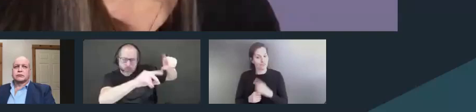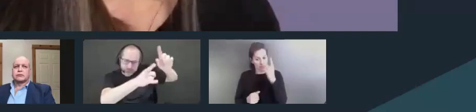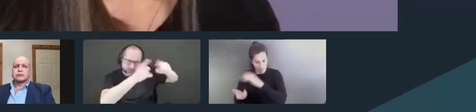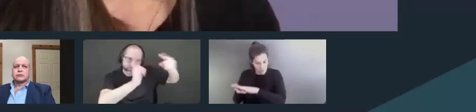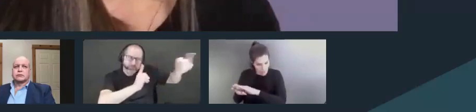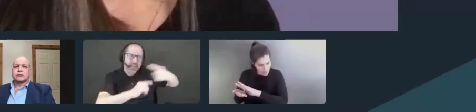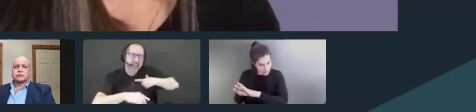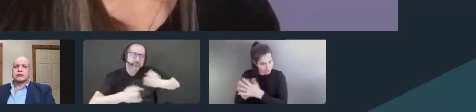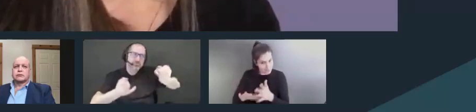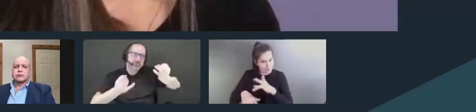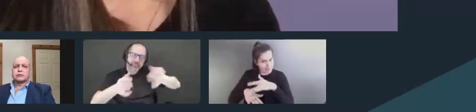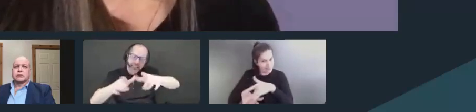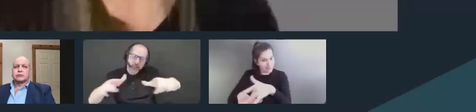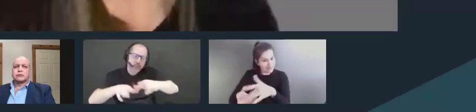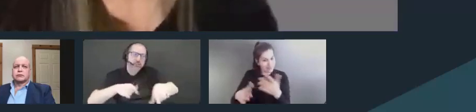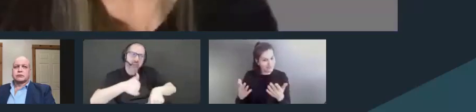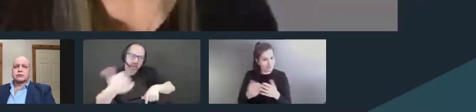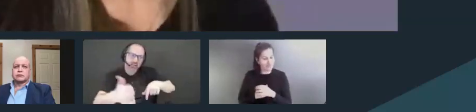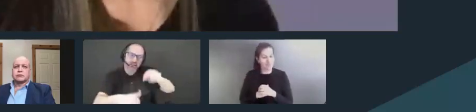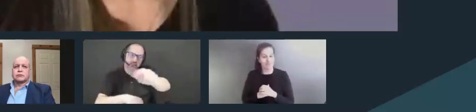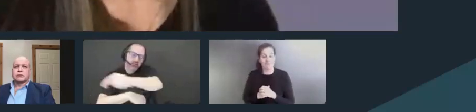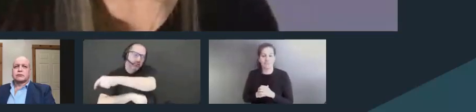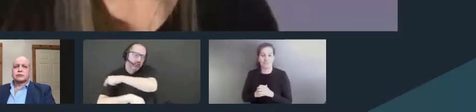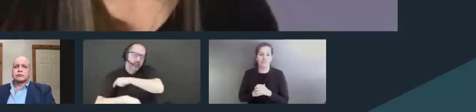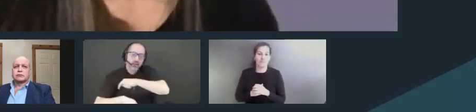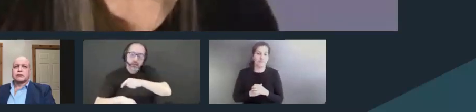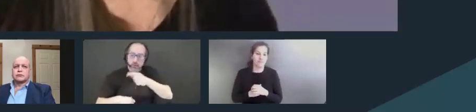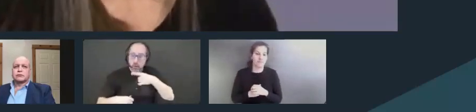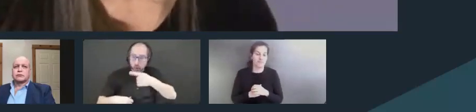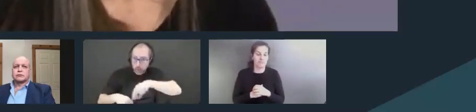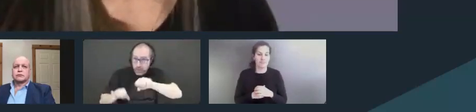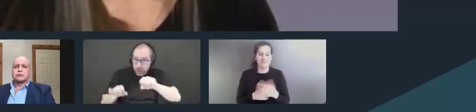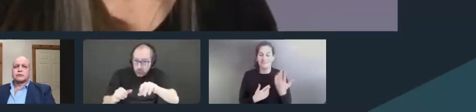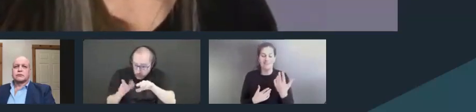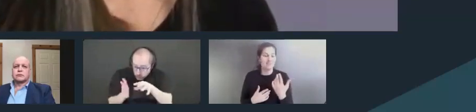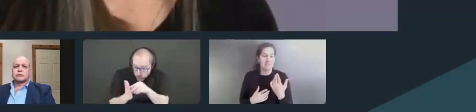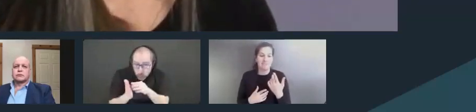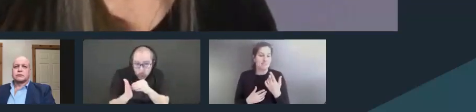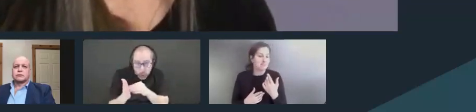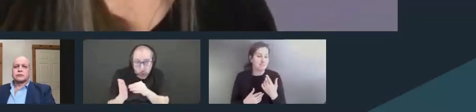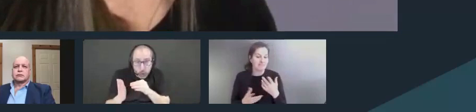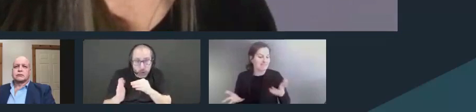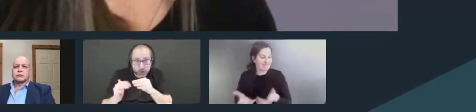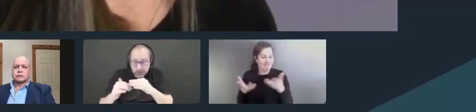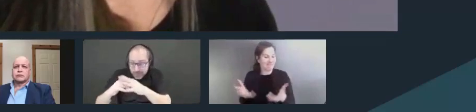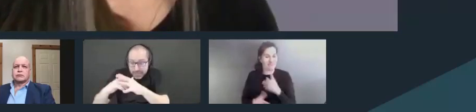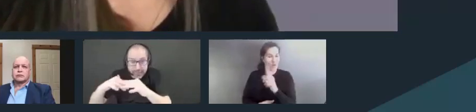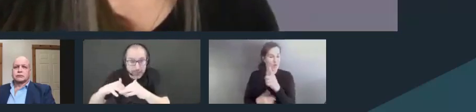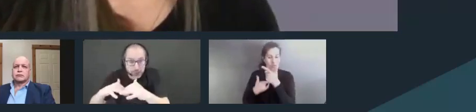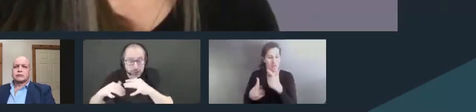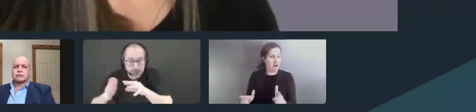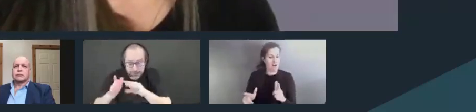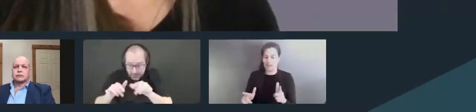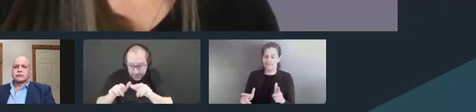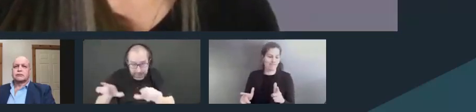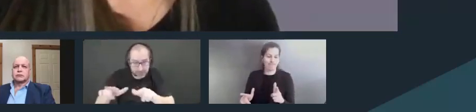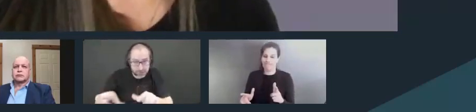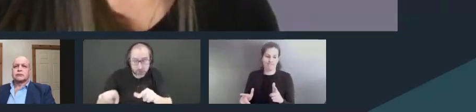Learning an Indigenous language so that the people that we work with don't need to switch to English to accommodate us.